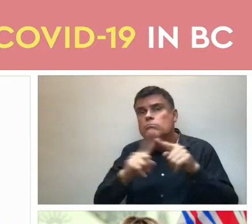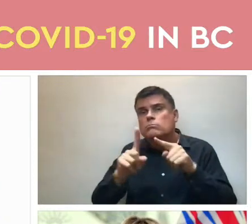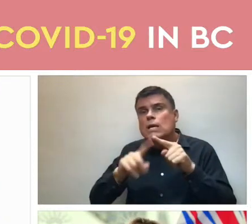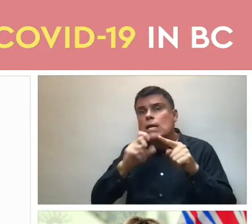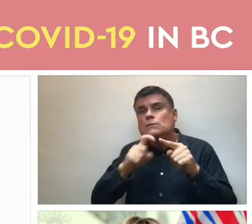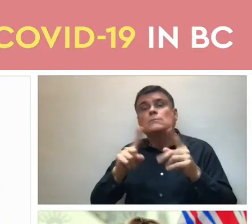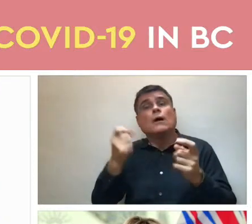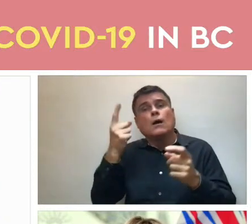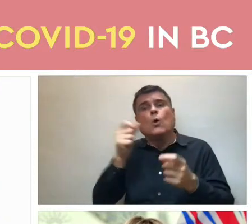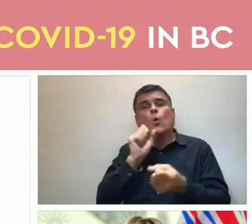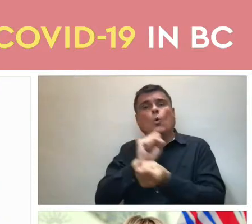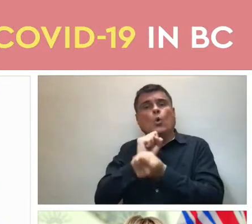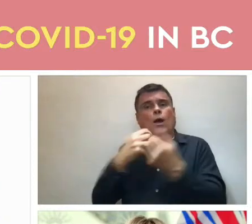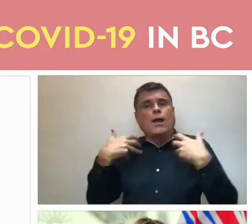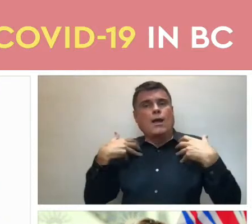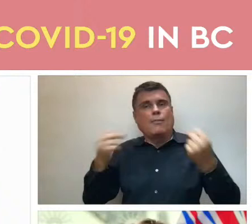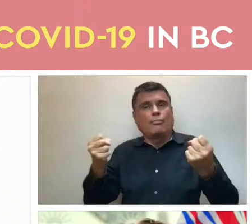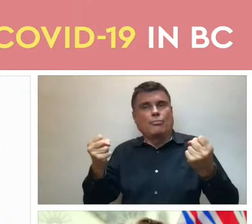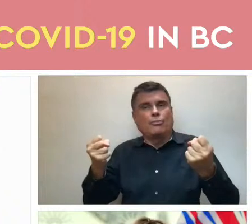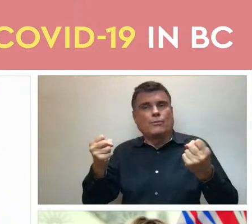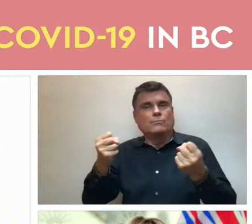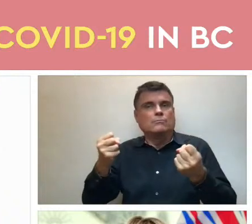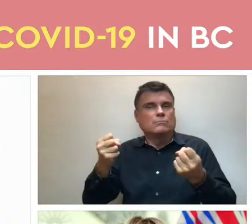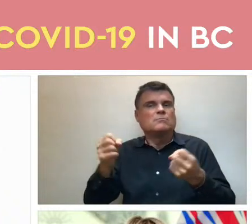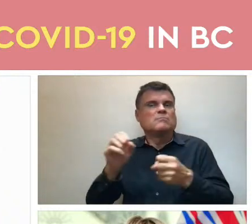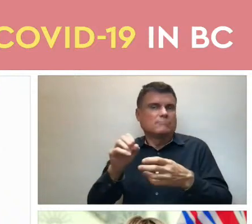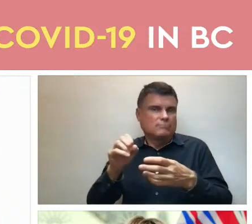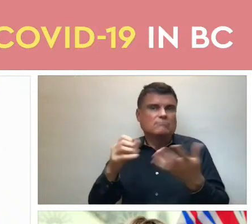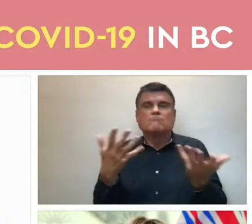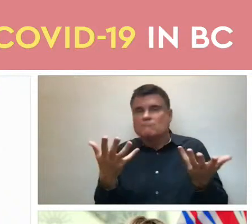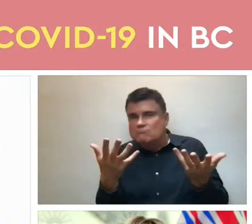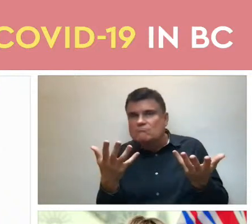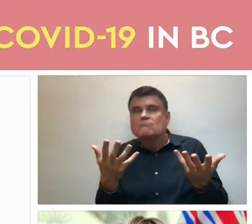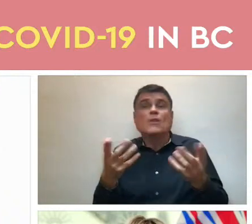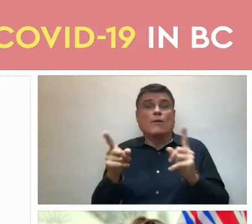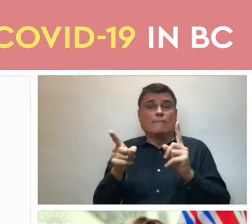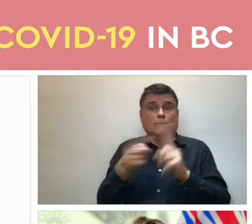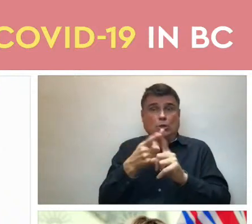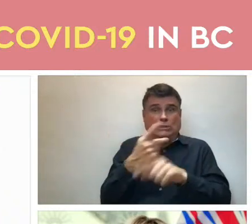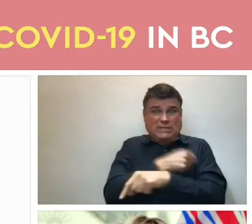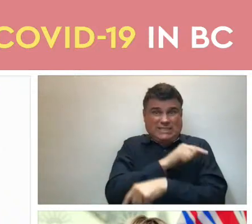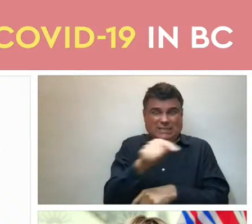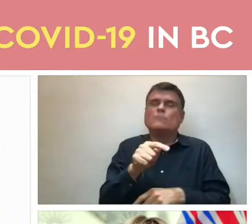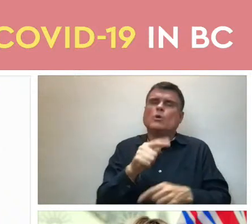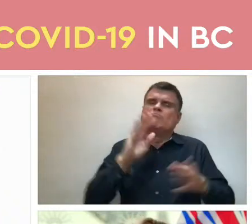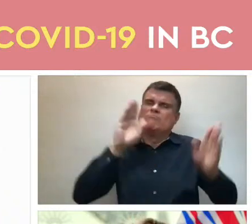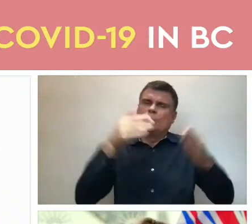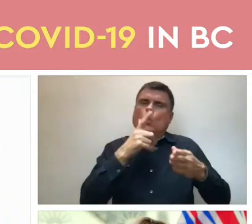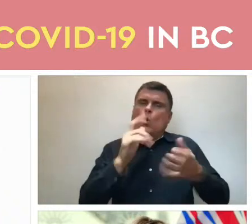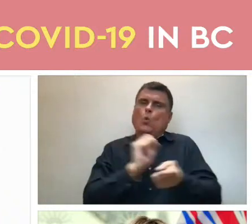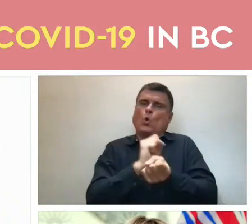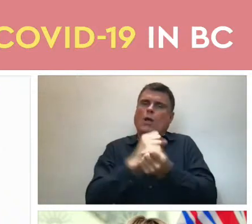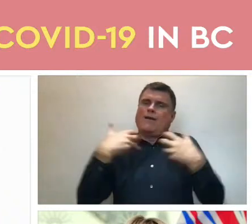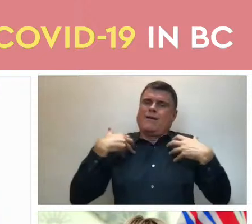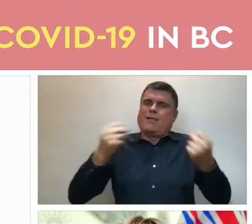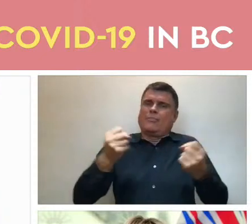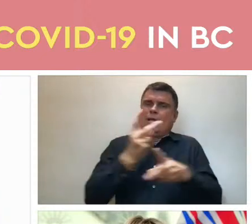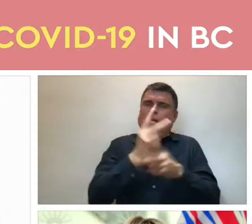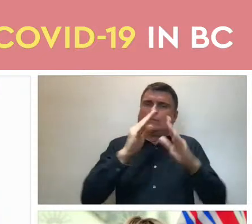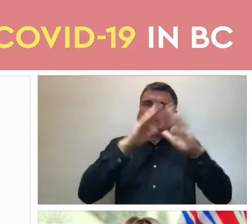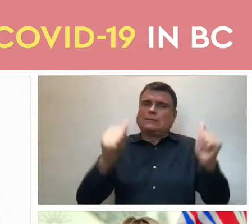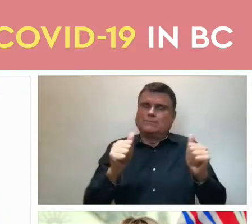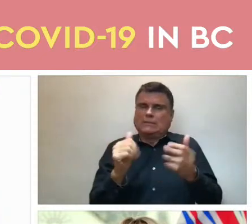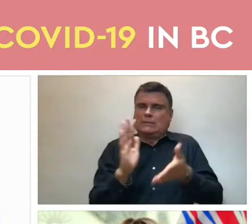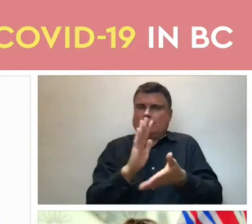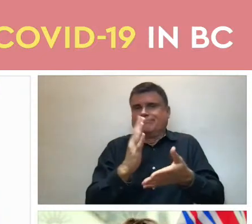who received their vaccines first, the people in long-term care and assisted living and acute care. And that program is ramping up as